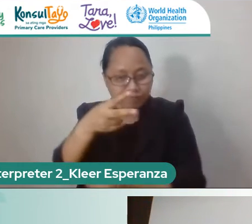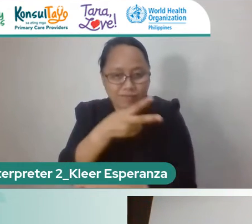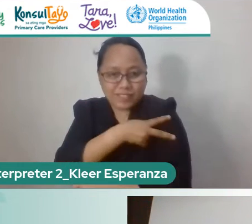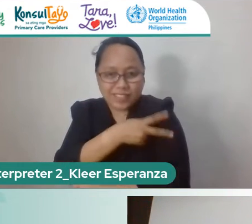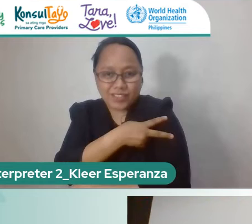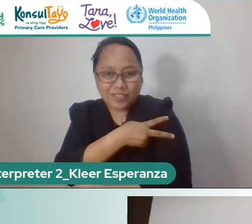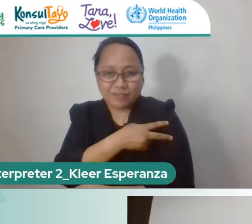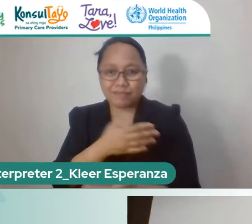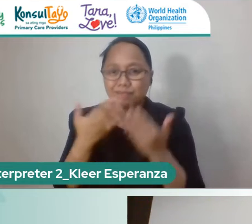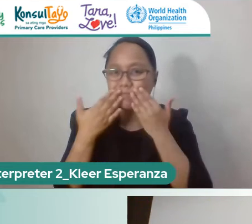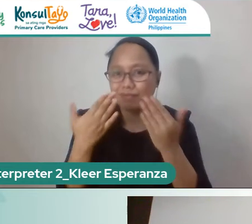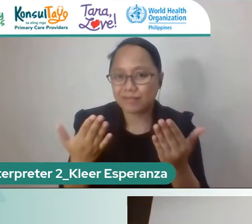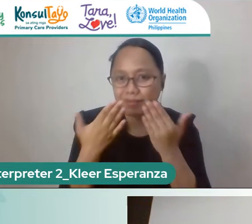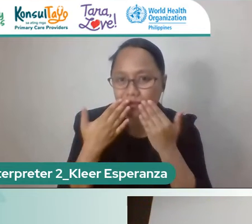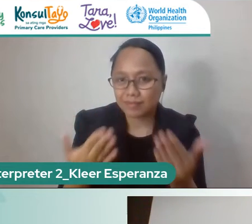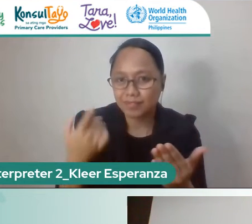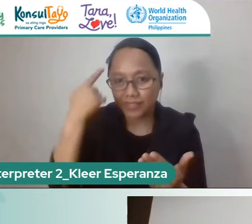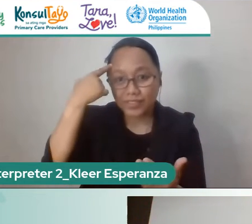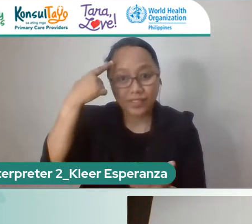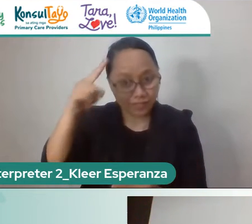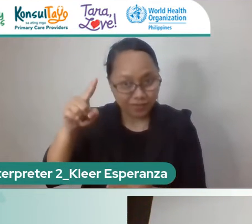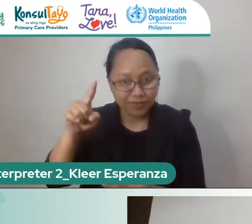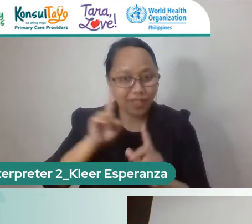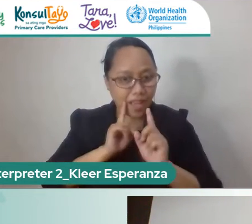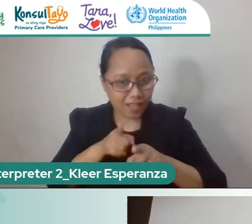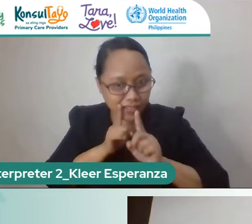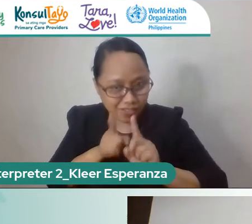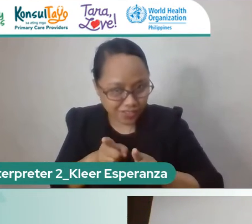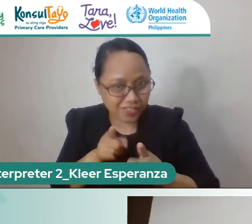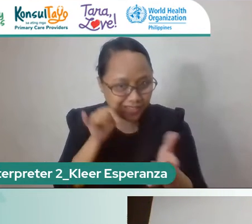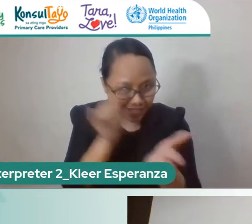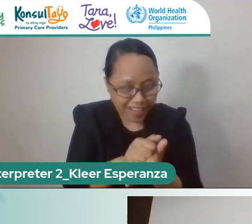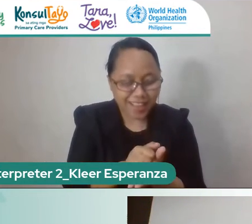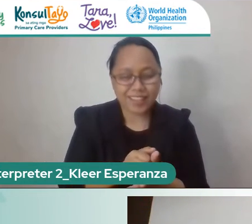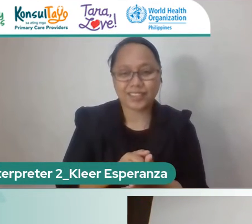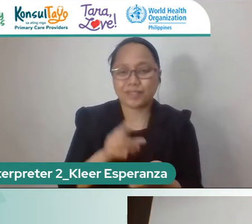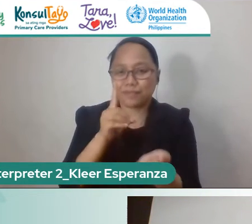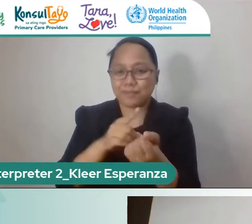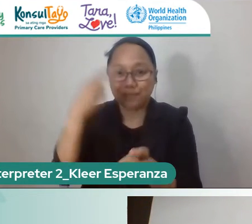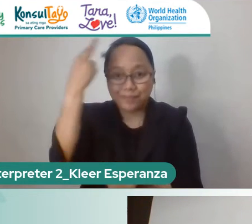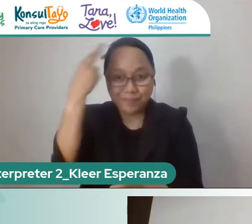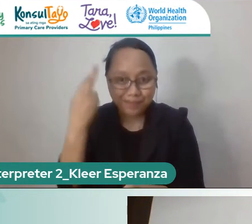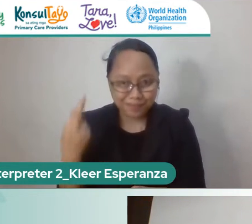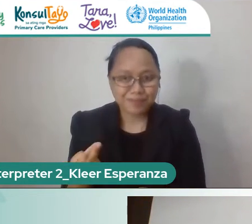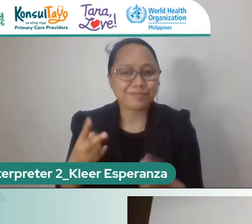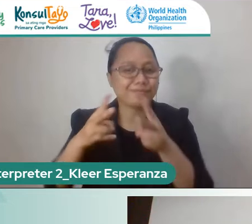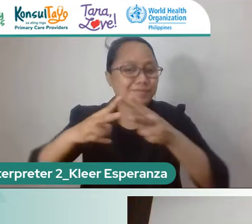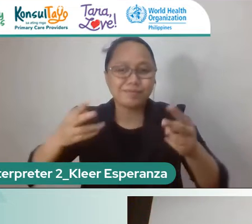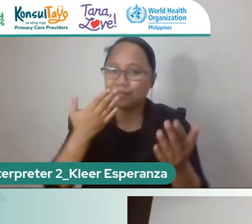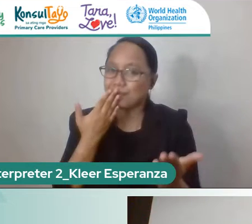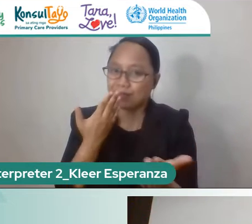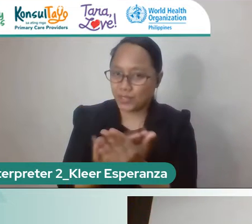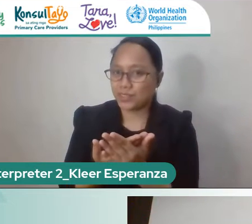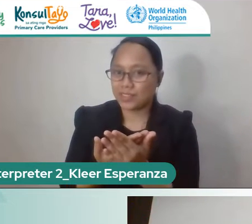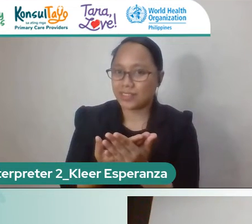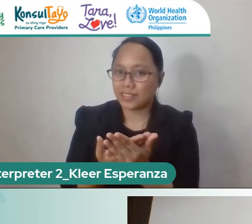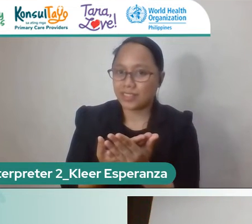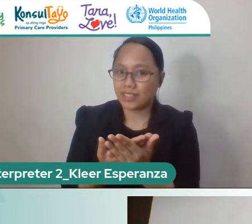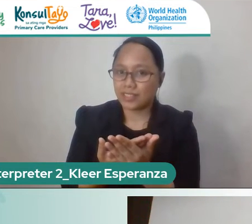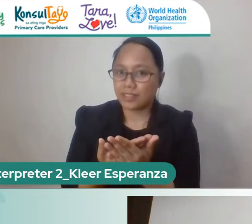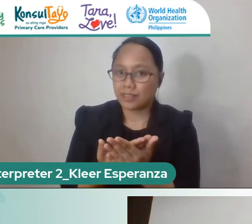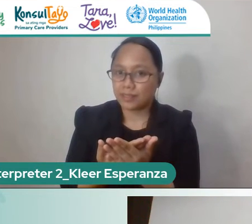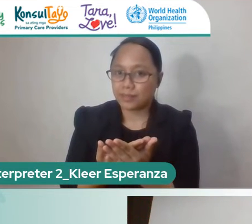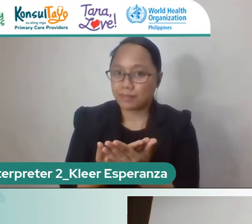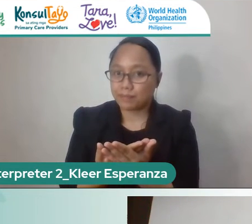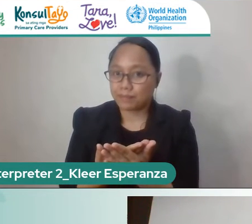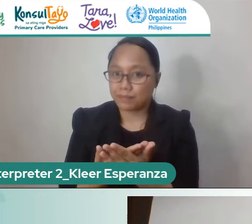Thank you for pointing that out, Dr. Rice. Yes, that is very, very informative, especially we're translating the